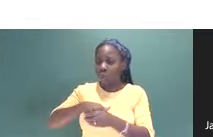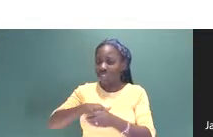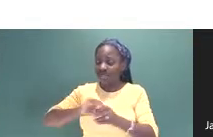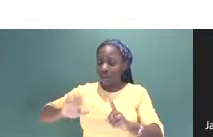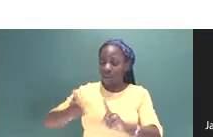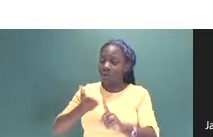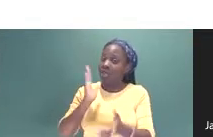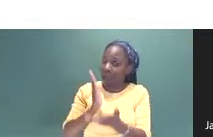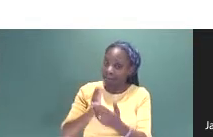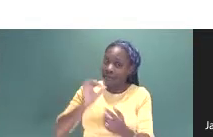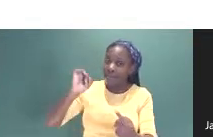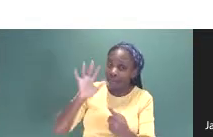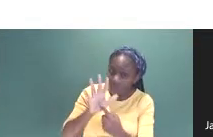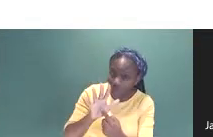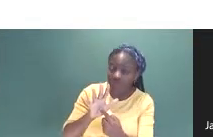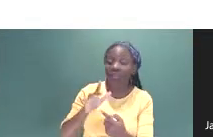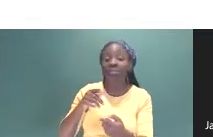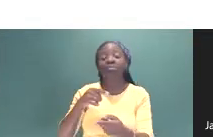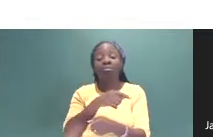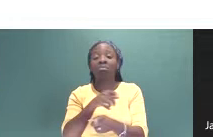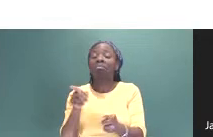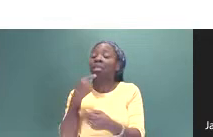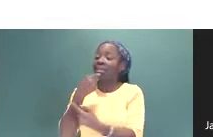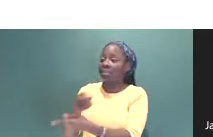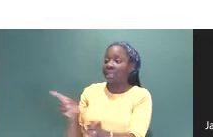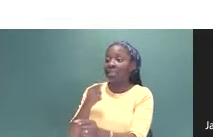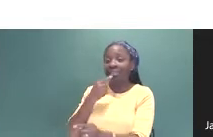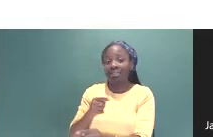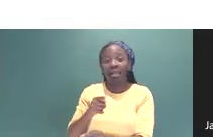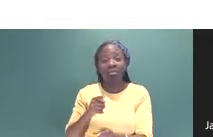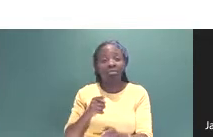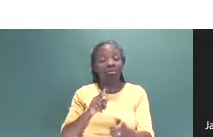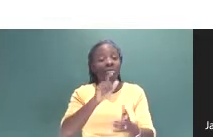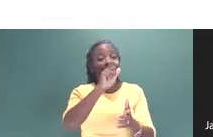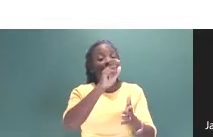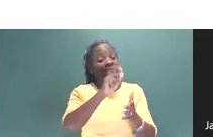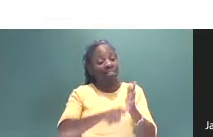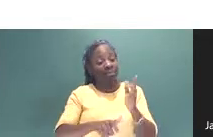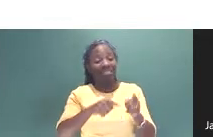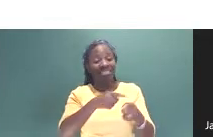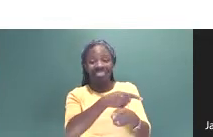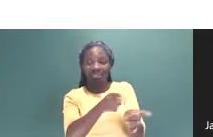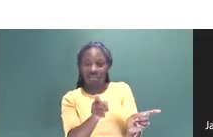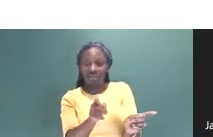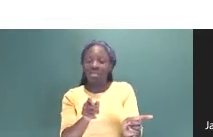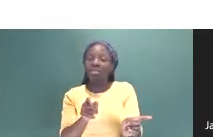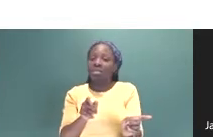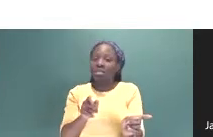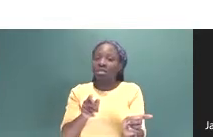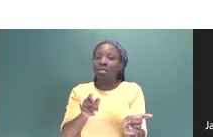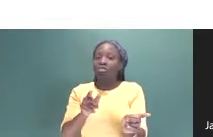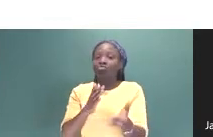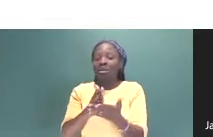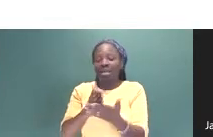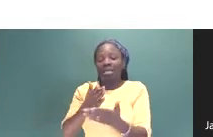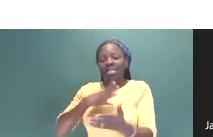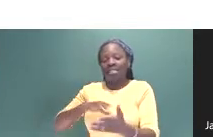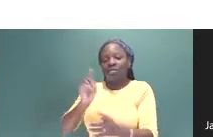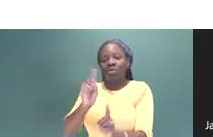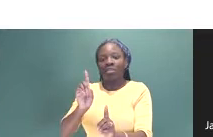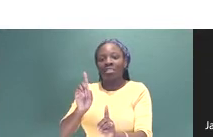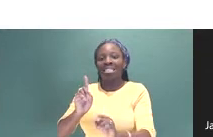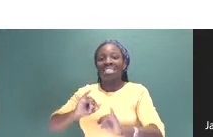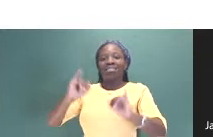important, and they said that a disability inclusive approach to disaster risk reduction